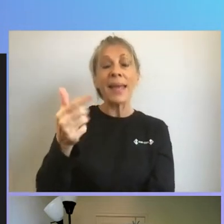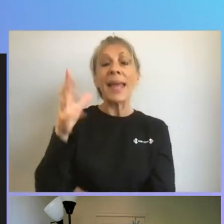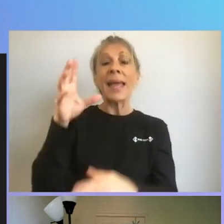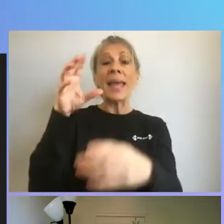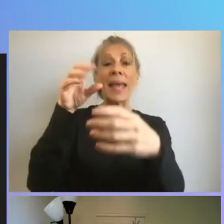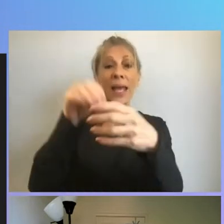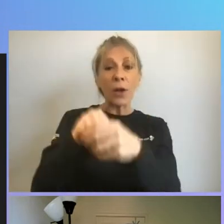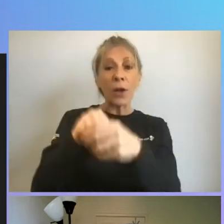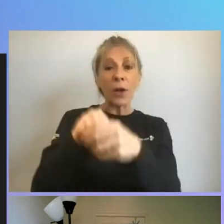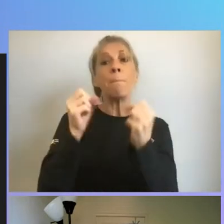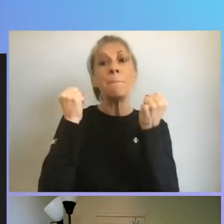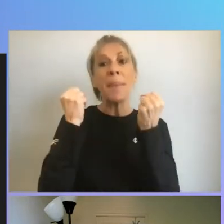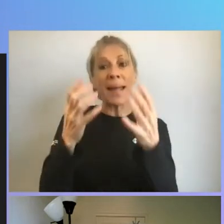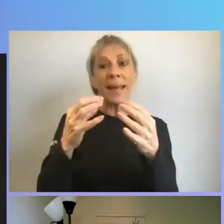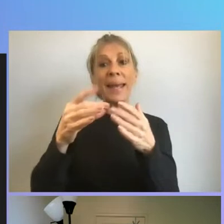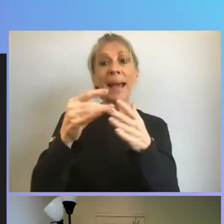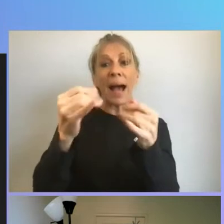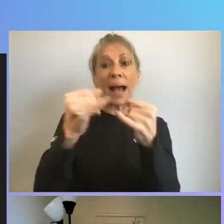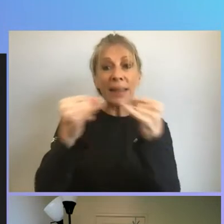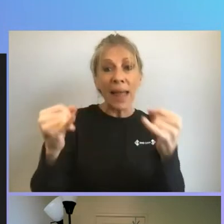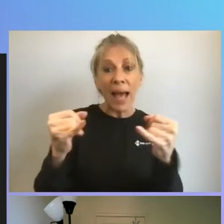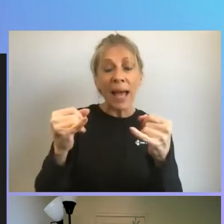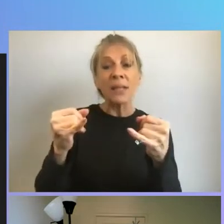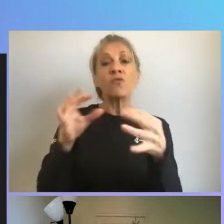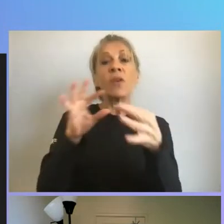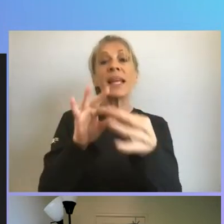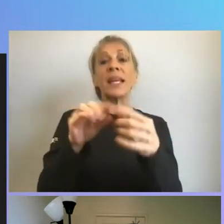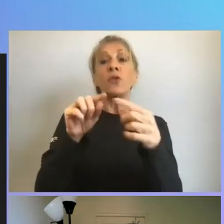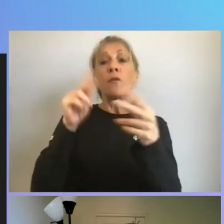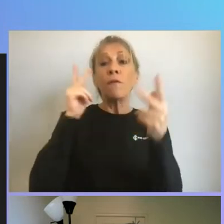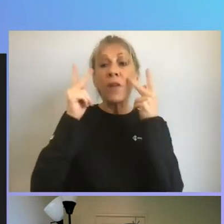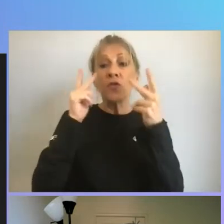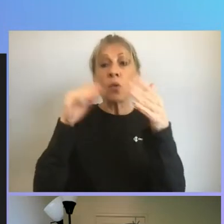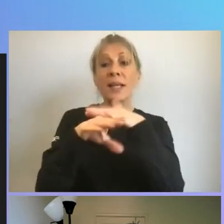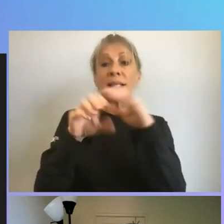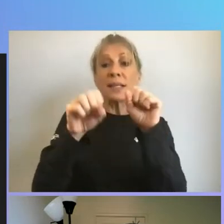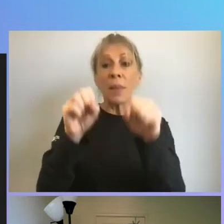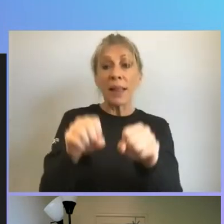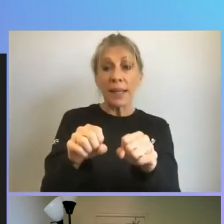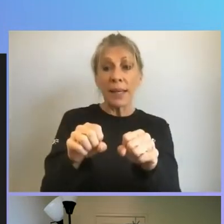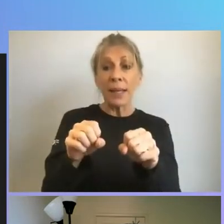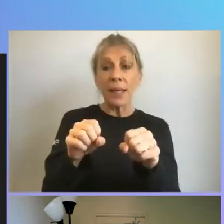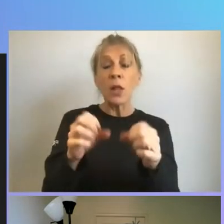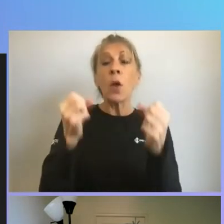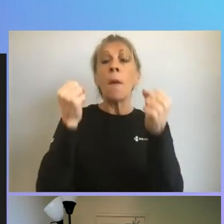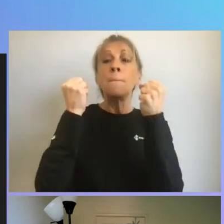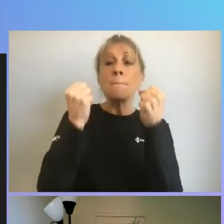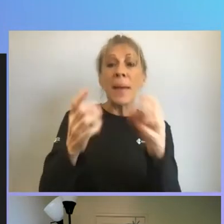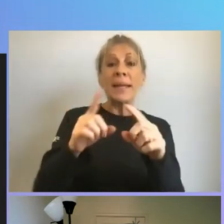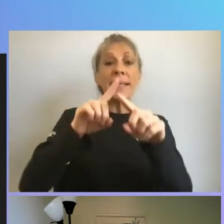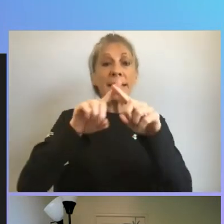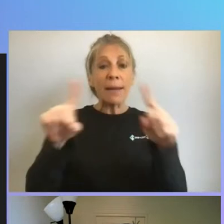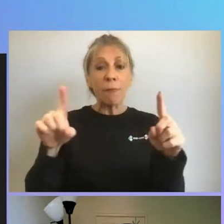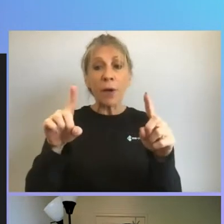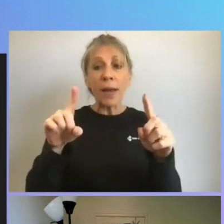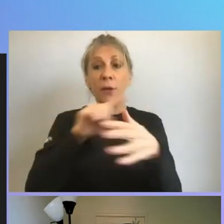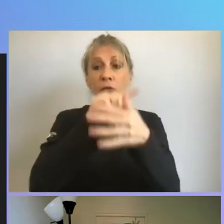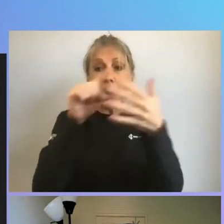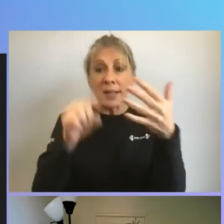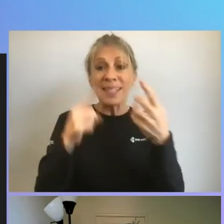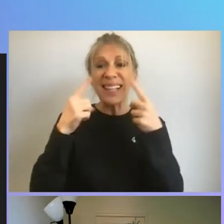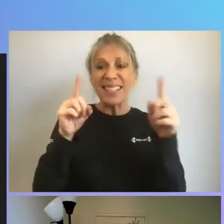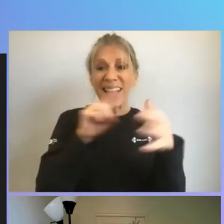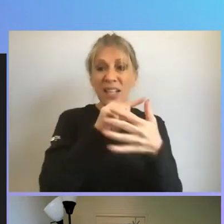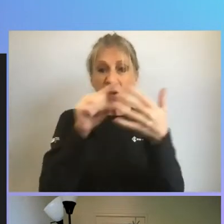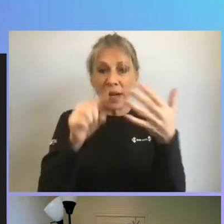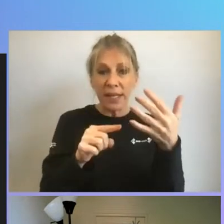lots of guidelines around digital accessibility. There are a number of success criteria, and the one that's relevant